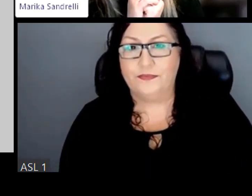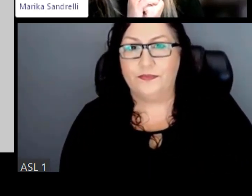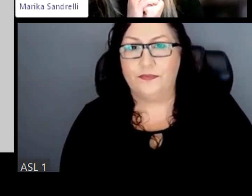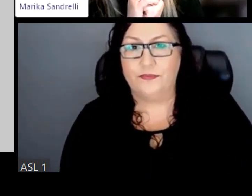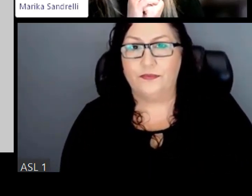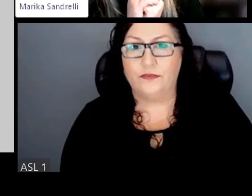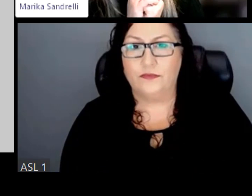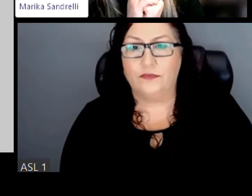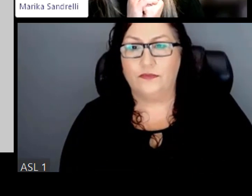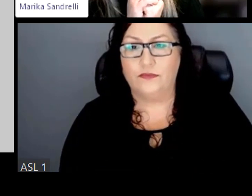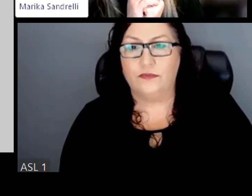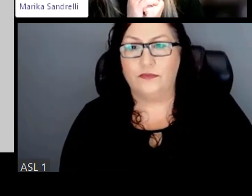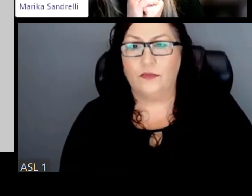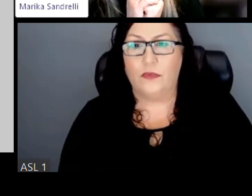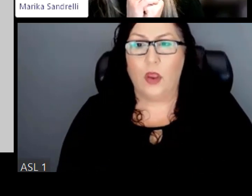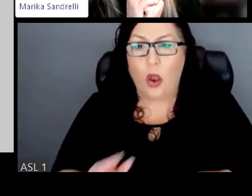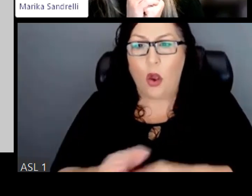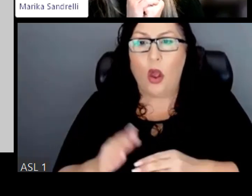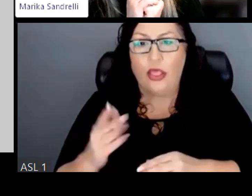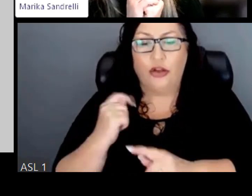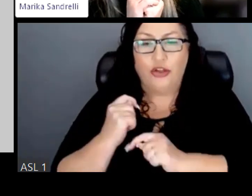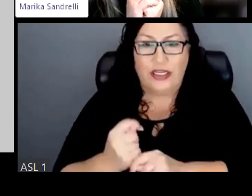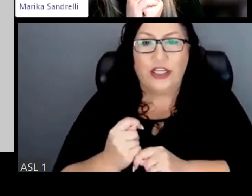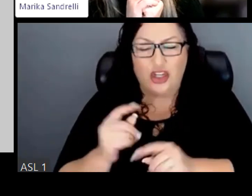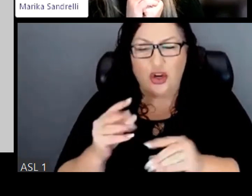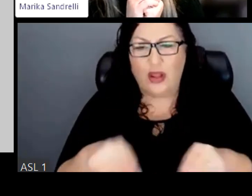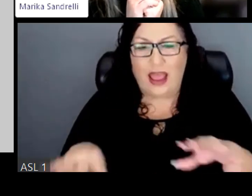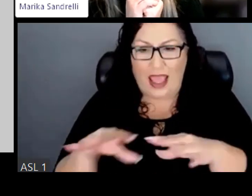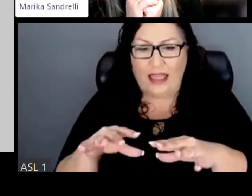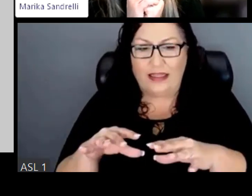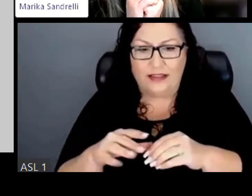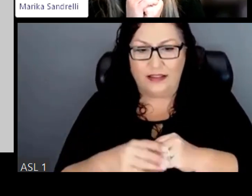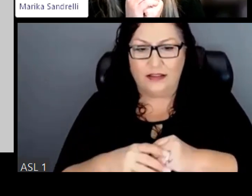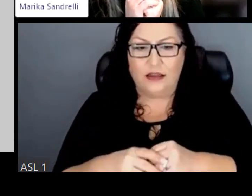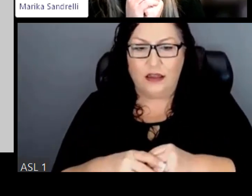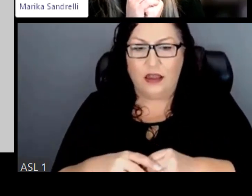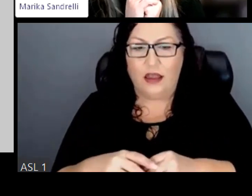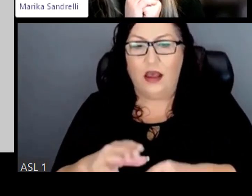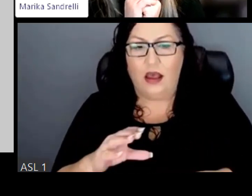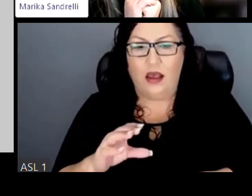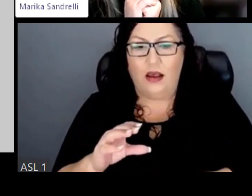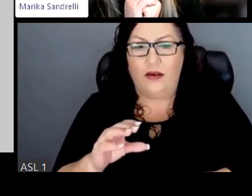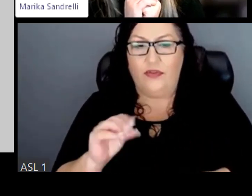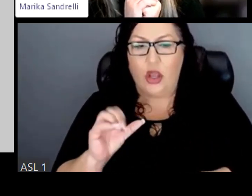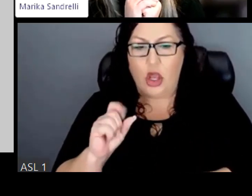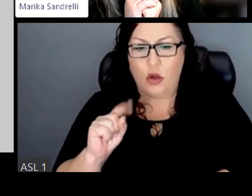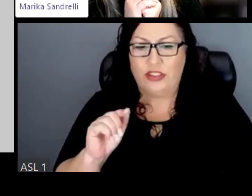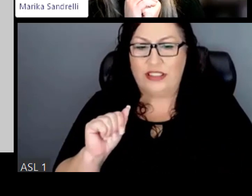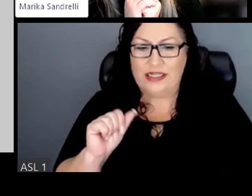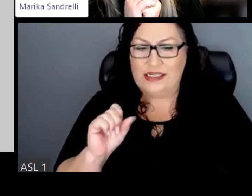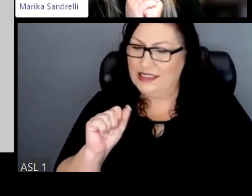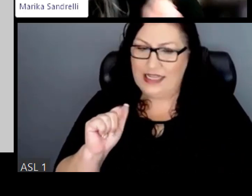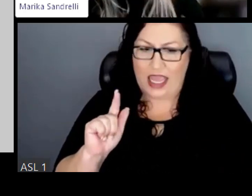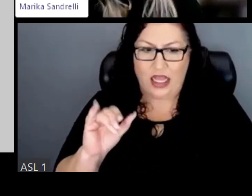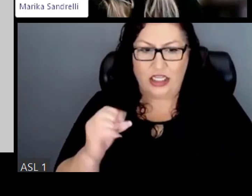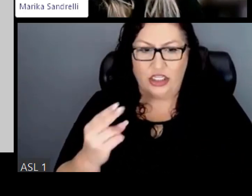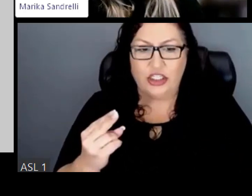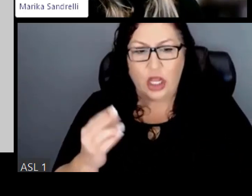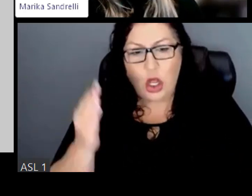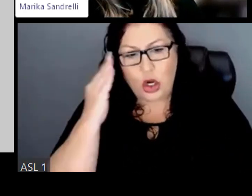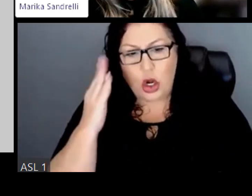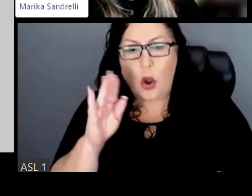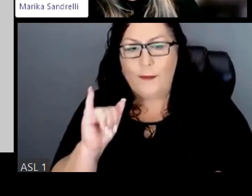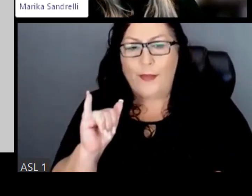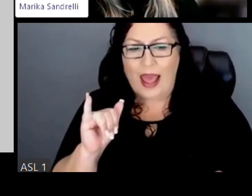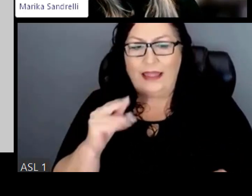on the unsurrendered, unceded, and traditional lands of the Coast Salish and the Inuktitut First Nations, known